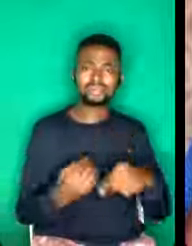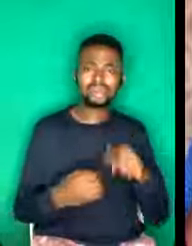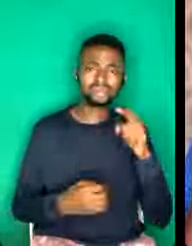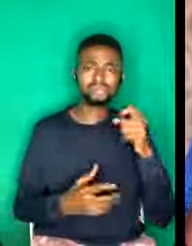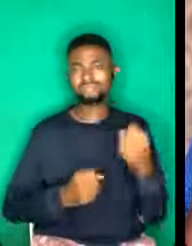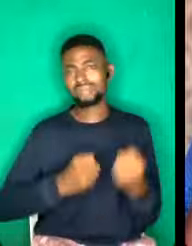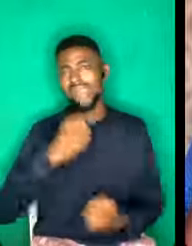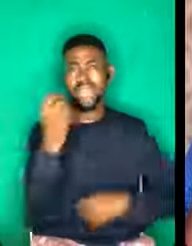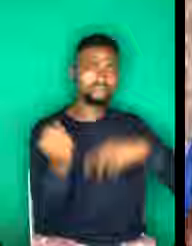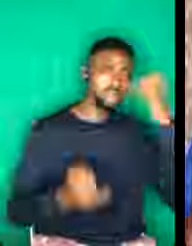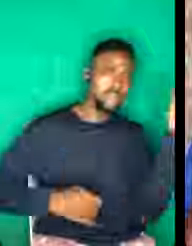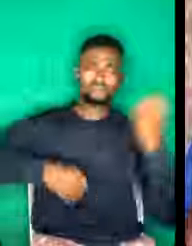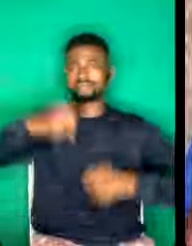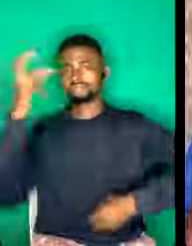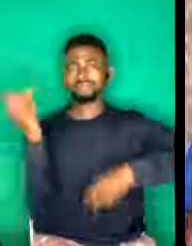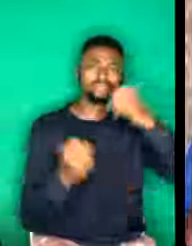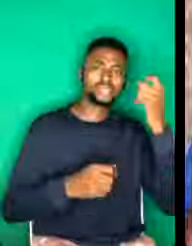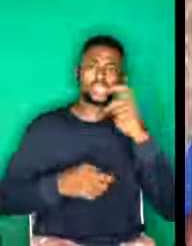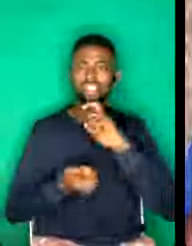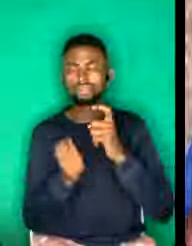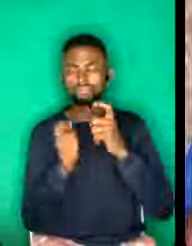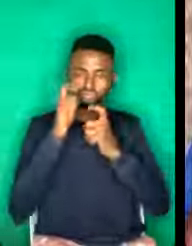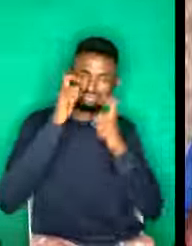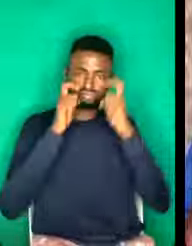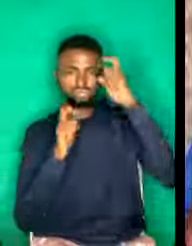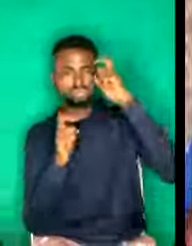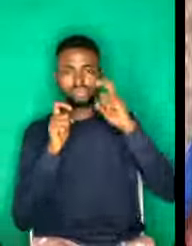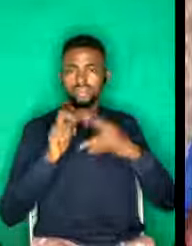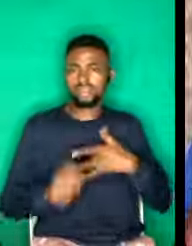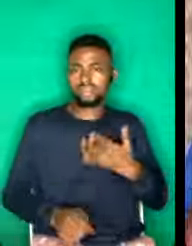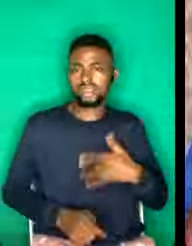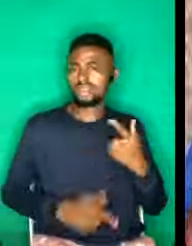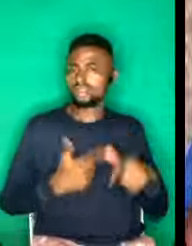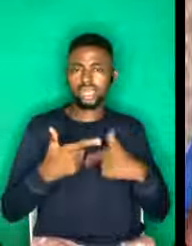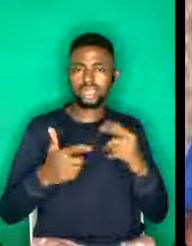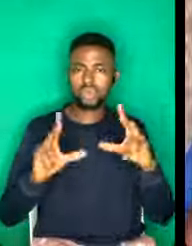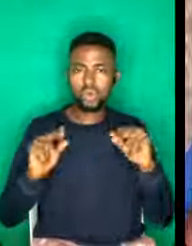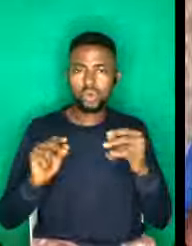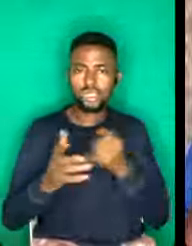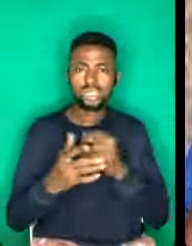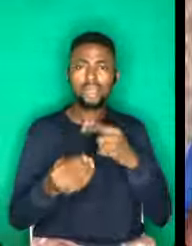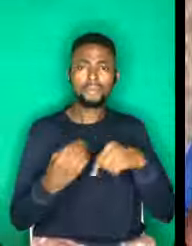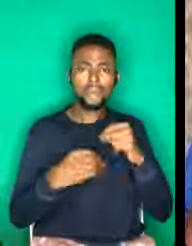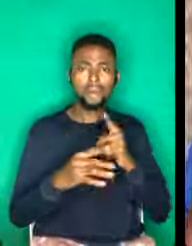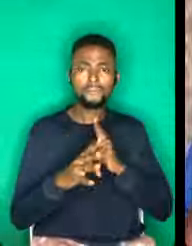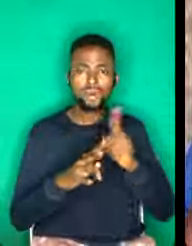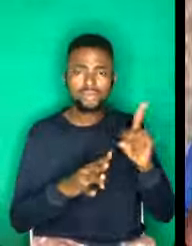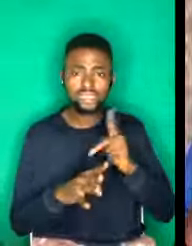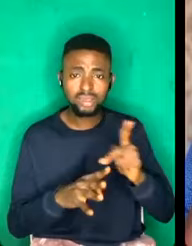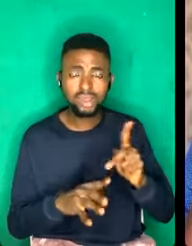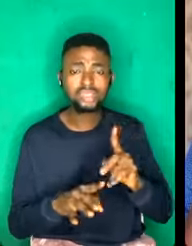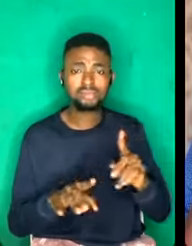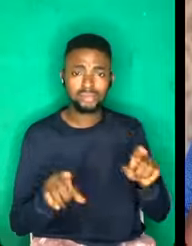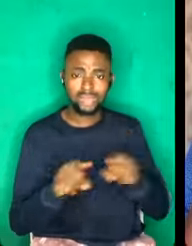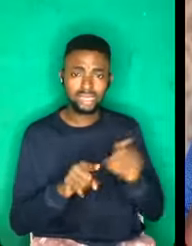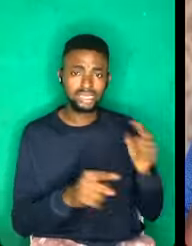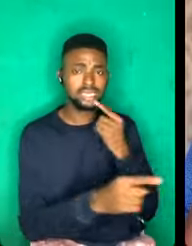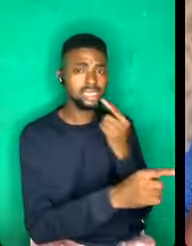hand, changing your face, you feel you're signing. No, it's about the professionalism, like he said. It's about